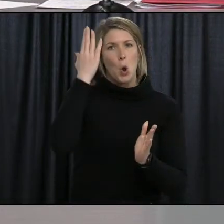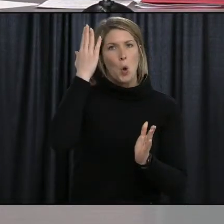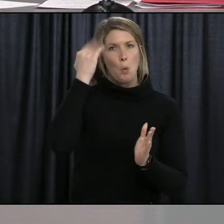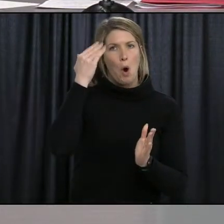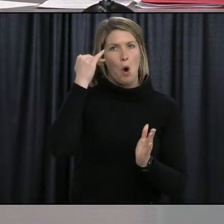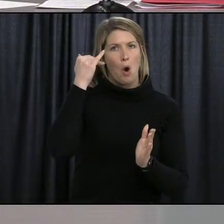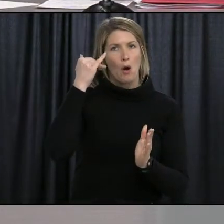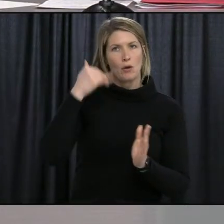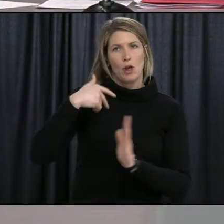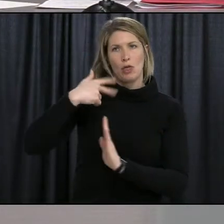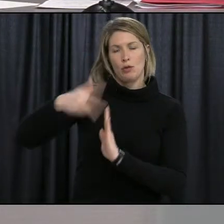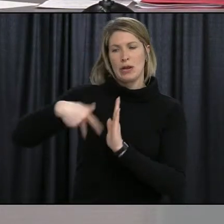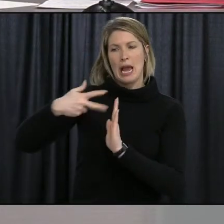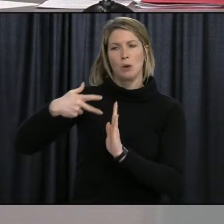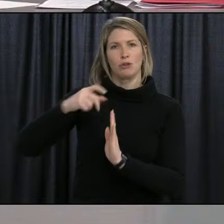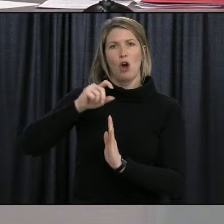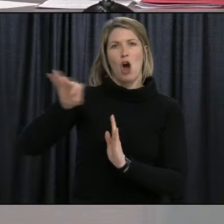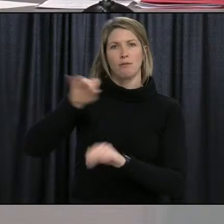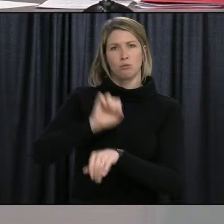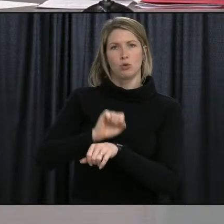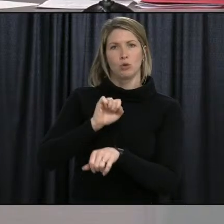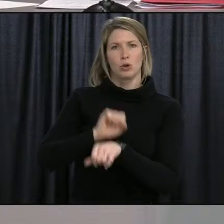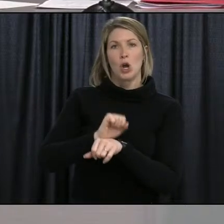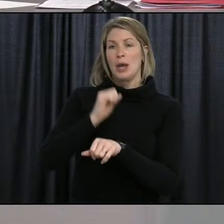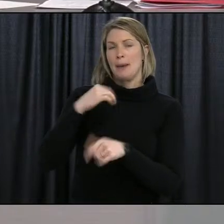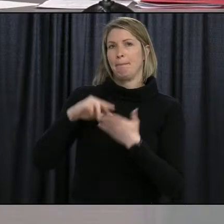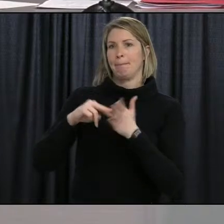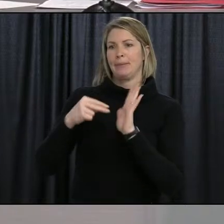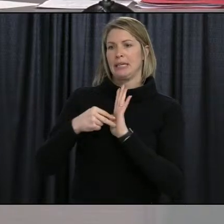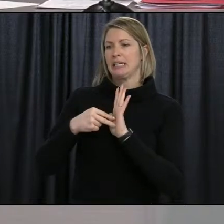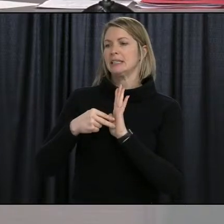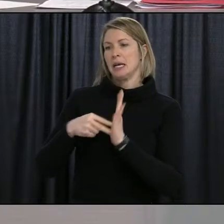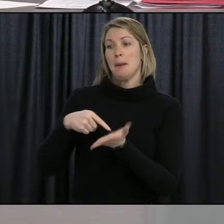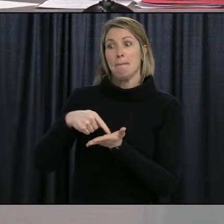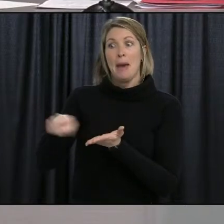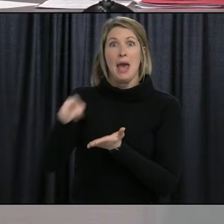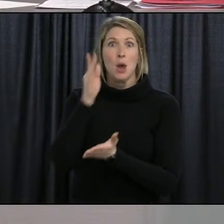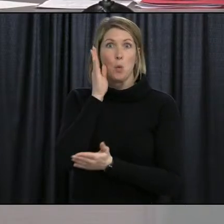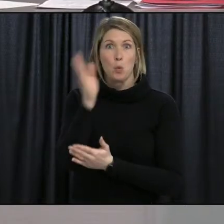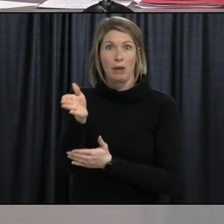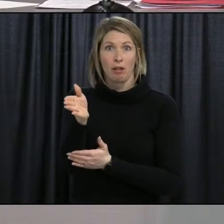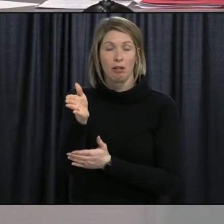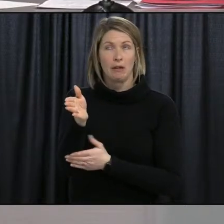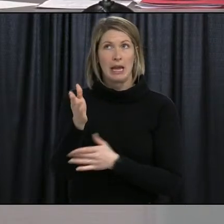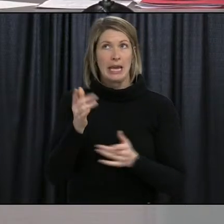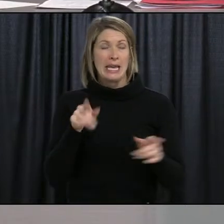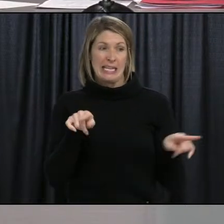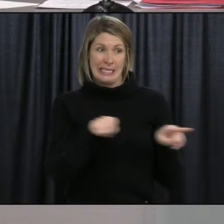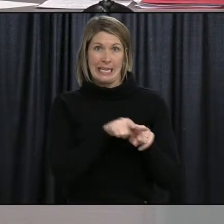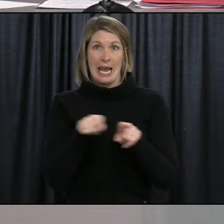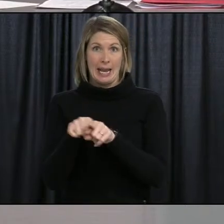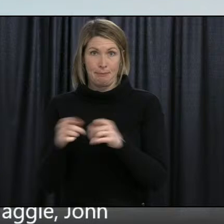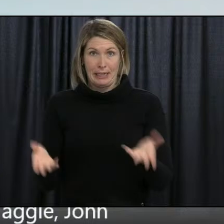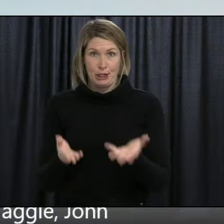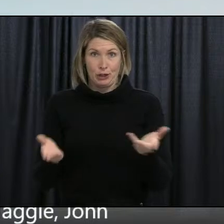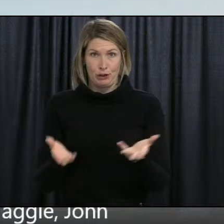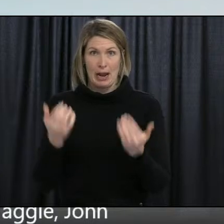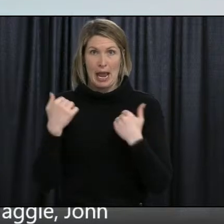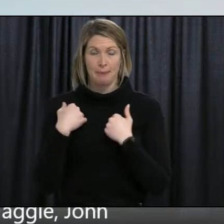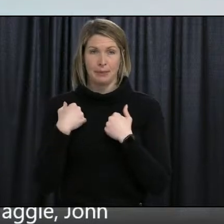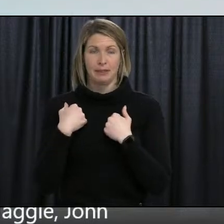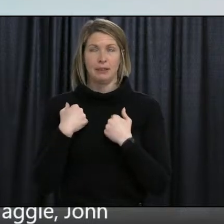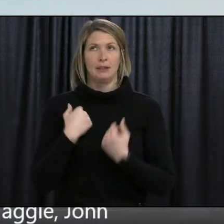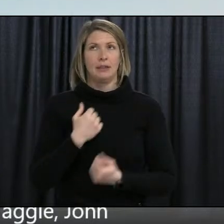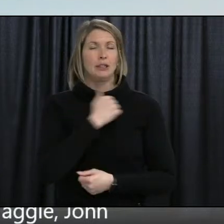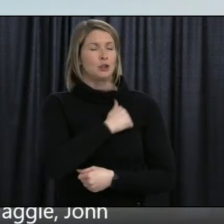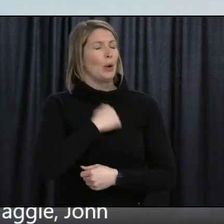Minister, perhaps you can comment on that. I'm not aware of any right now. No, sorry, I was trying to pre-mute, but I'm fumbling with the technology